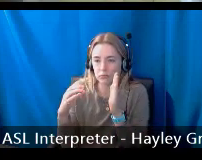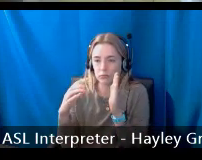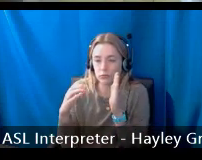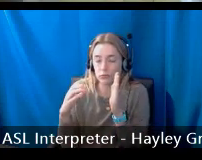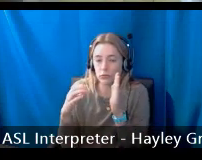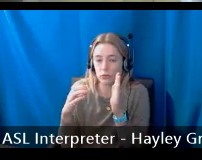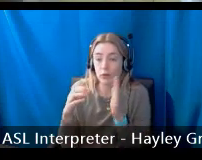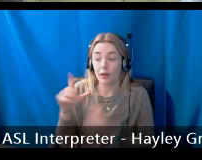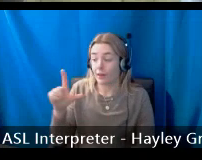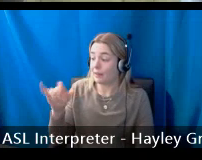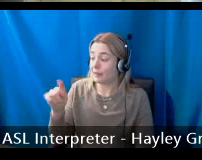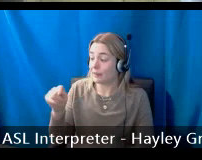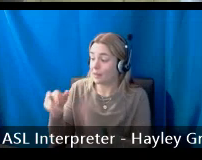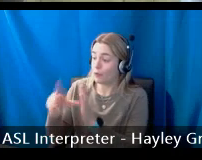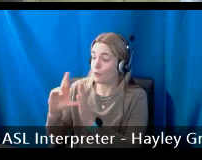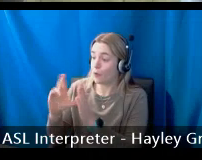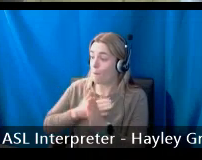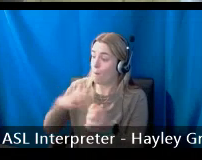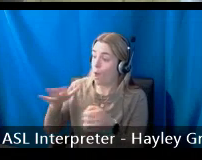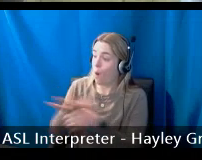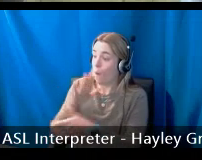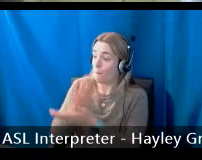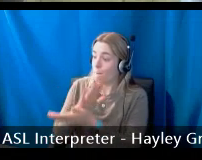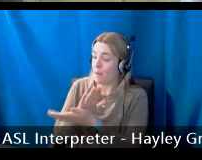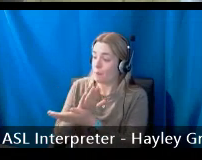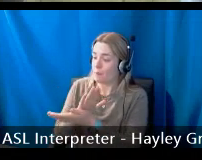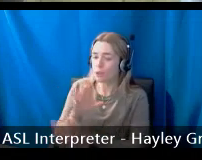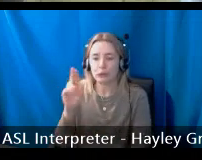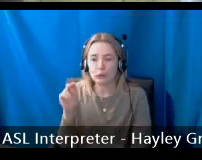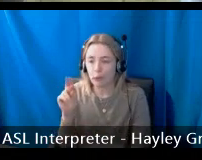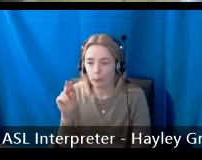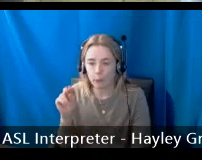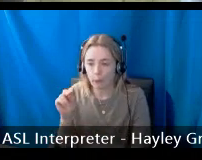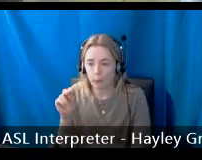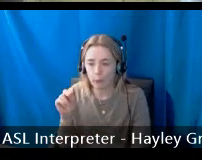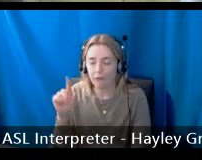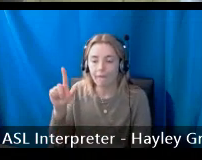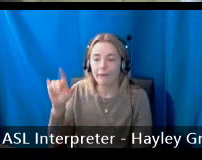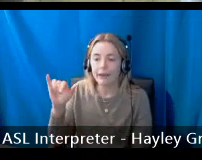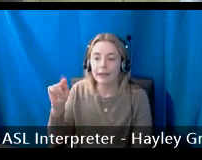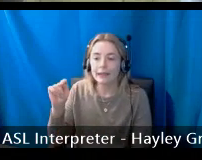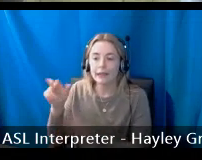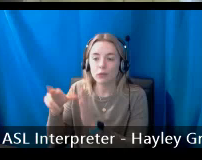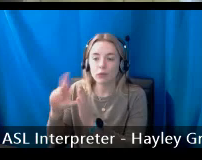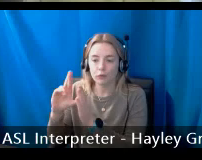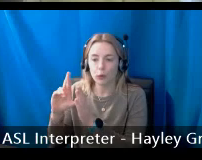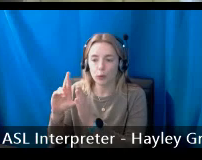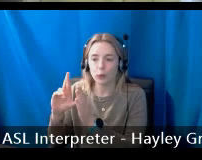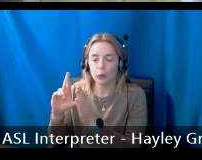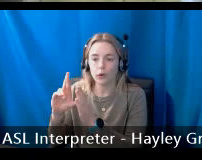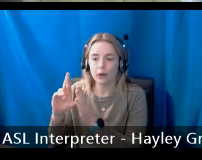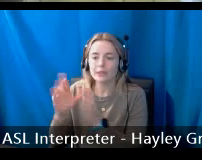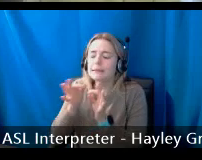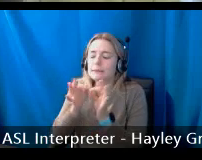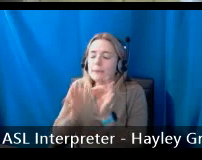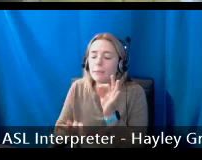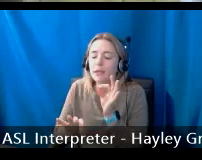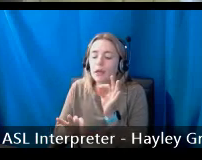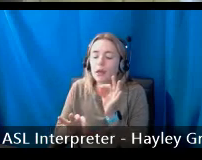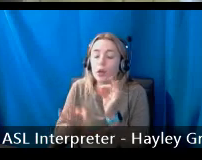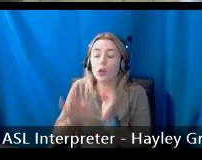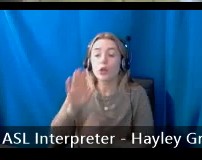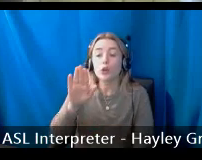doing your literature review and that's it. Your literature review is simply looking at the pieces, looking at the sources